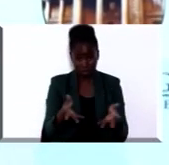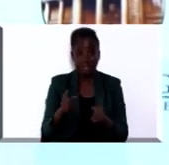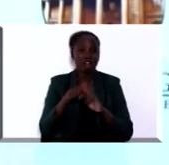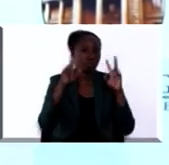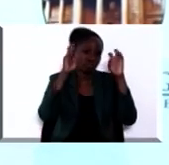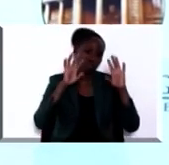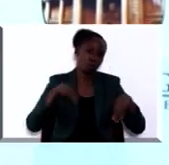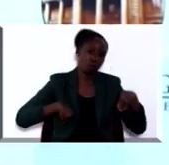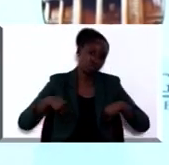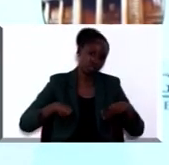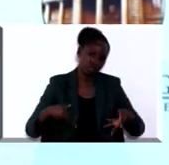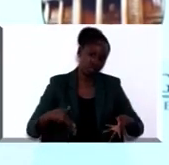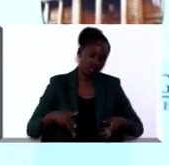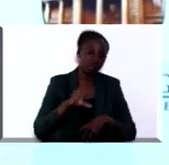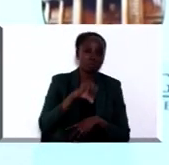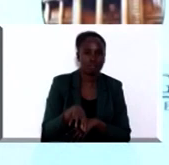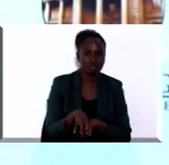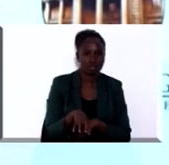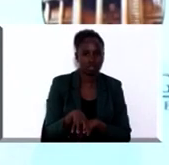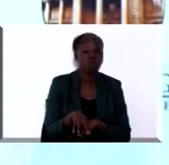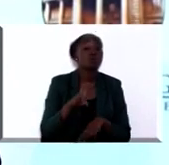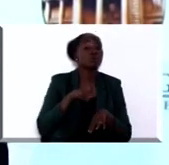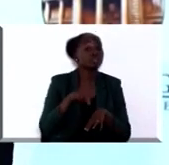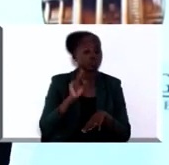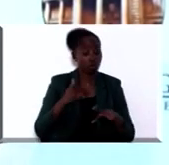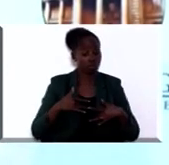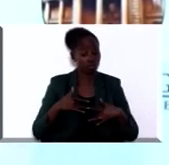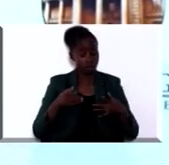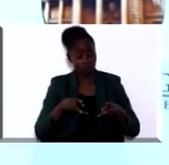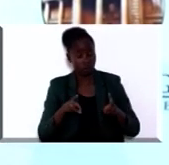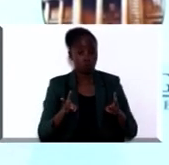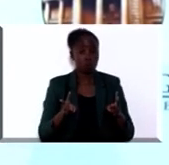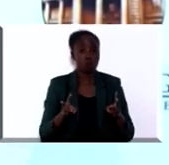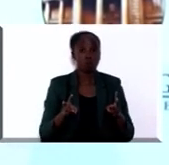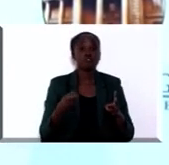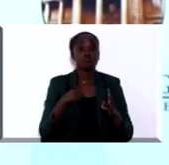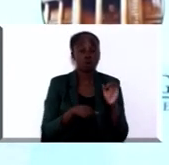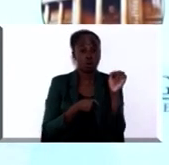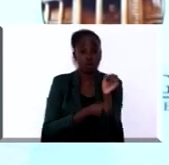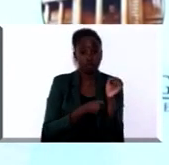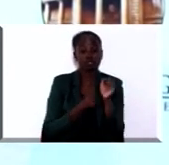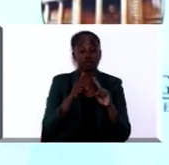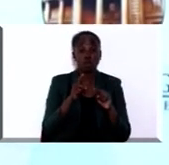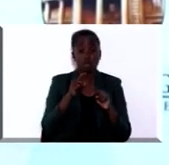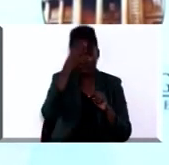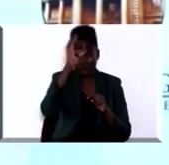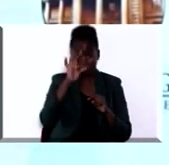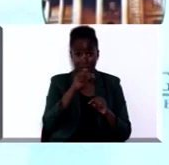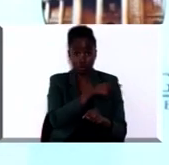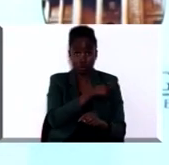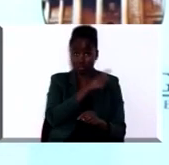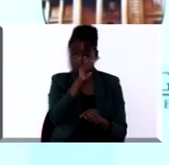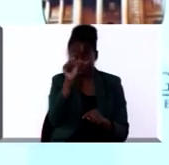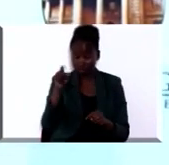in our province. We need lifestyle audits of public office bearers and government officials. And